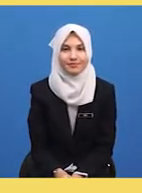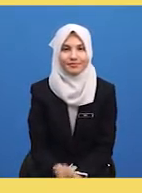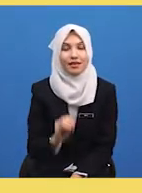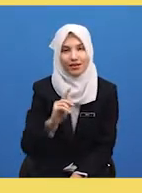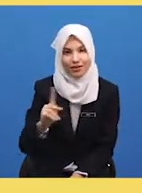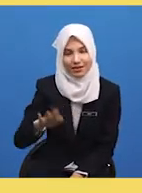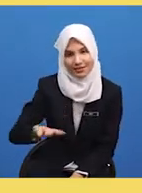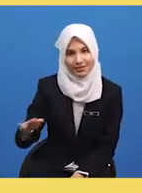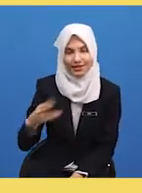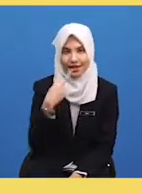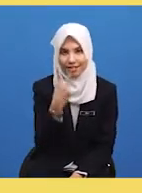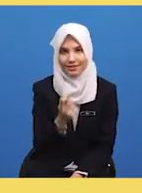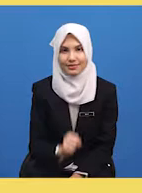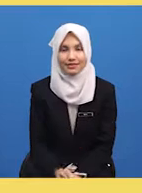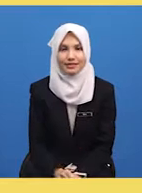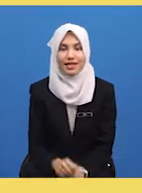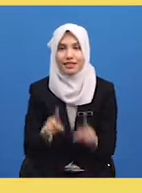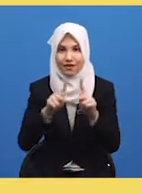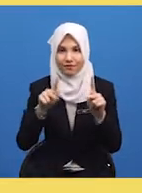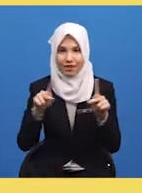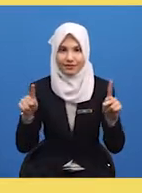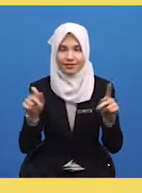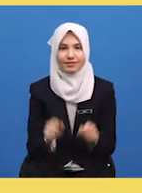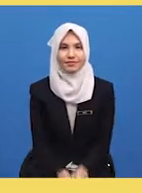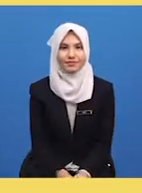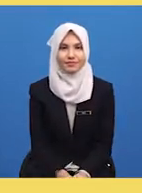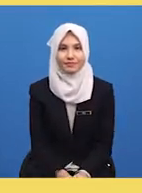Alright, children, let's see the phrases.